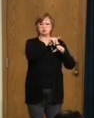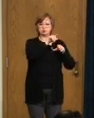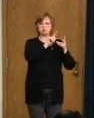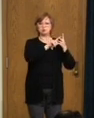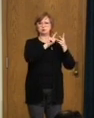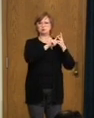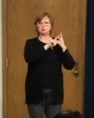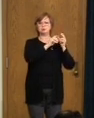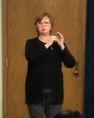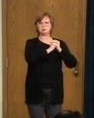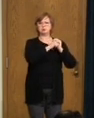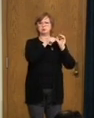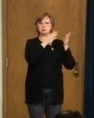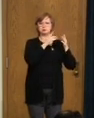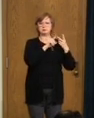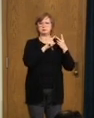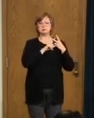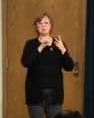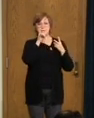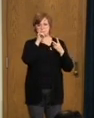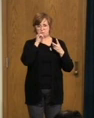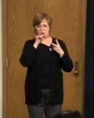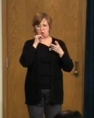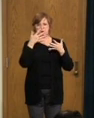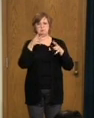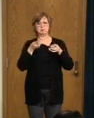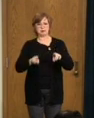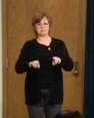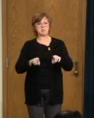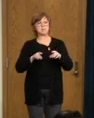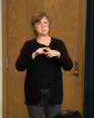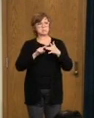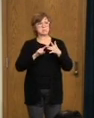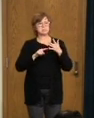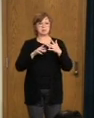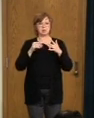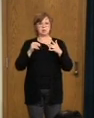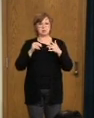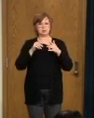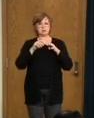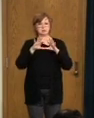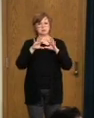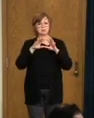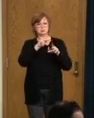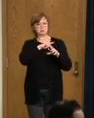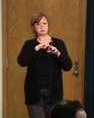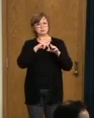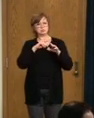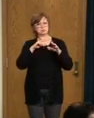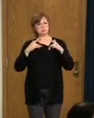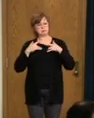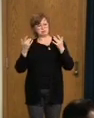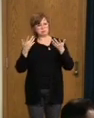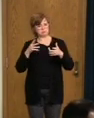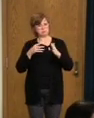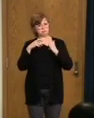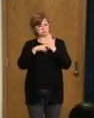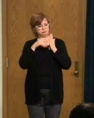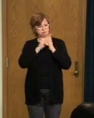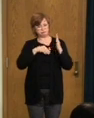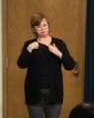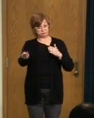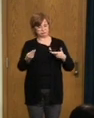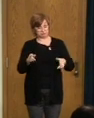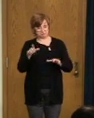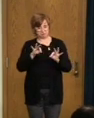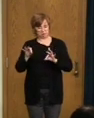operating, as well as some personal home gatherings that are there. But listen, I think the broader